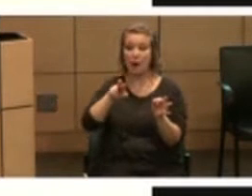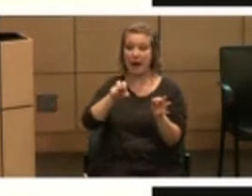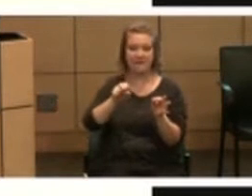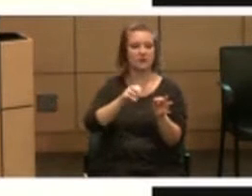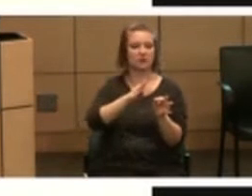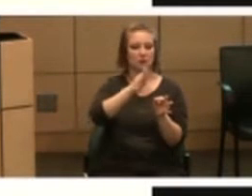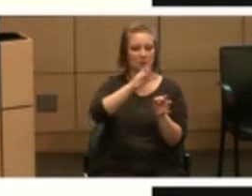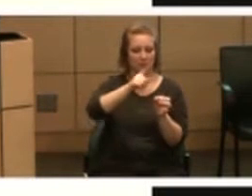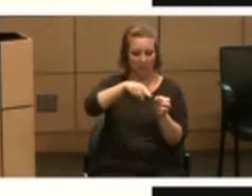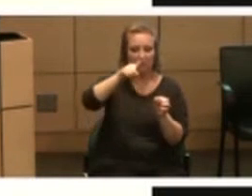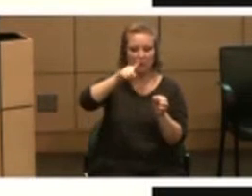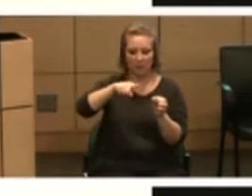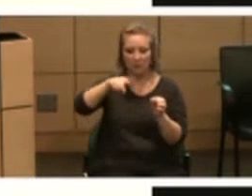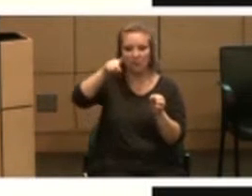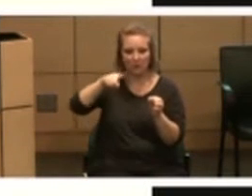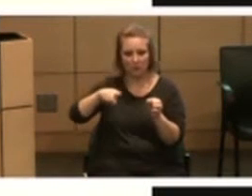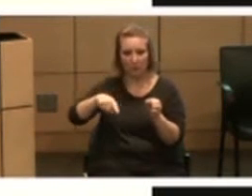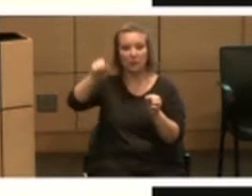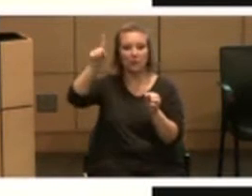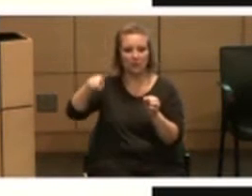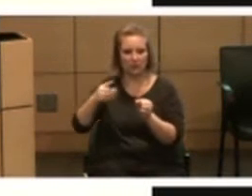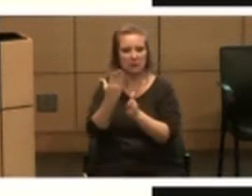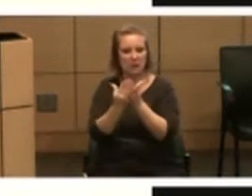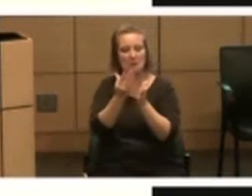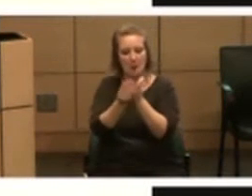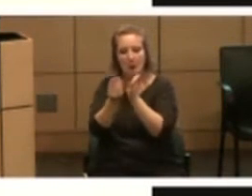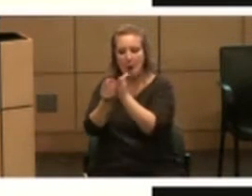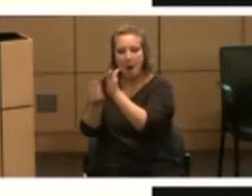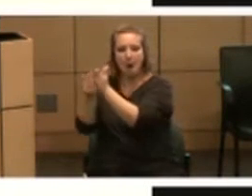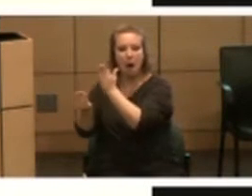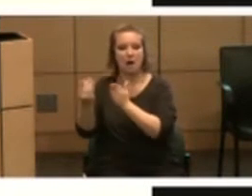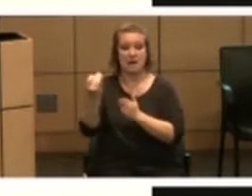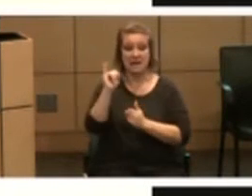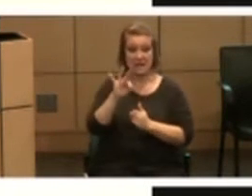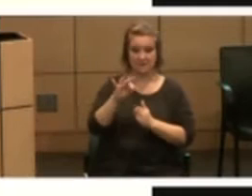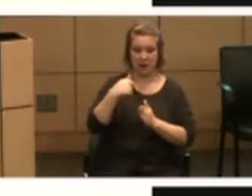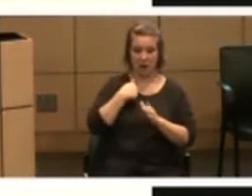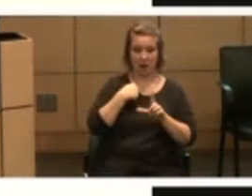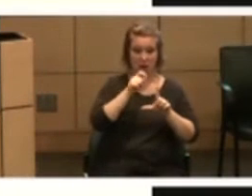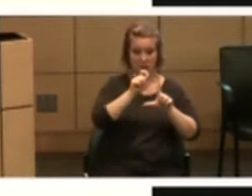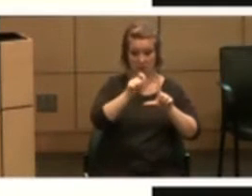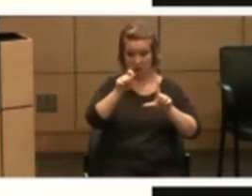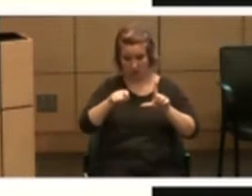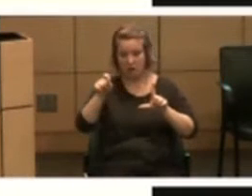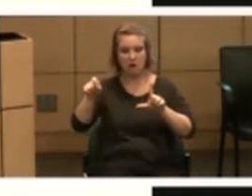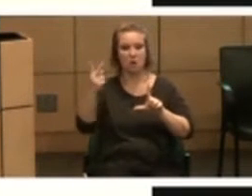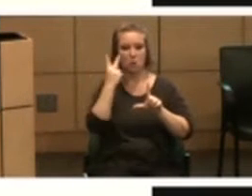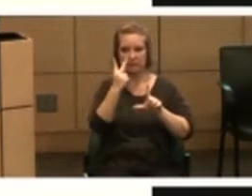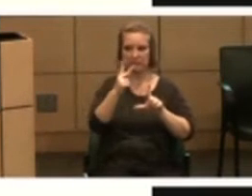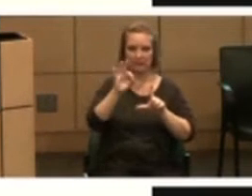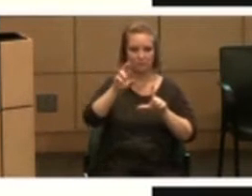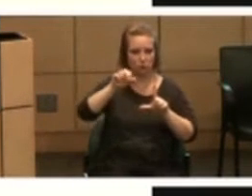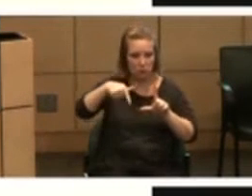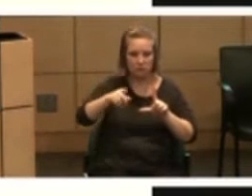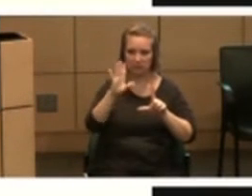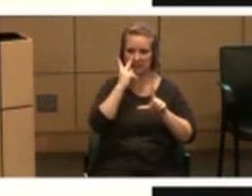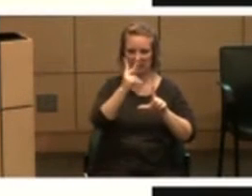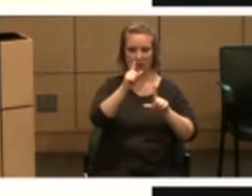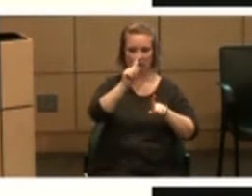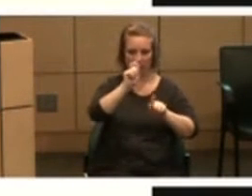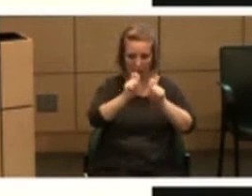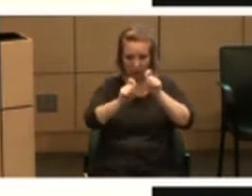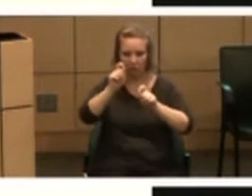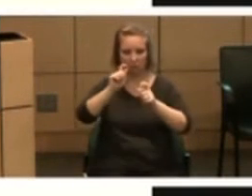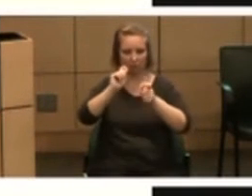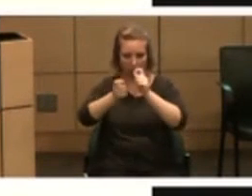be gaps in time. If I plotted this in frequency, we'd have a lot of dynamic changes going on. And so it turns